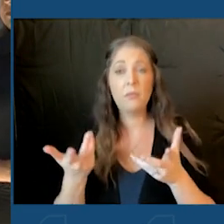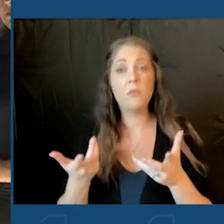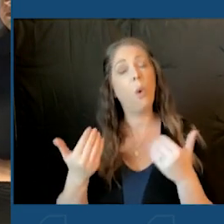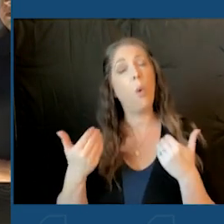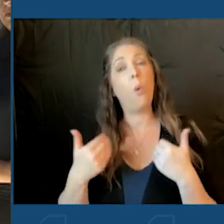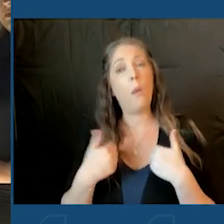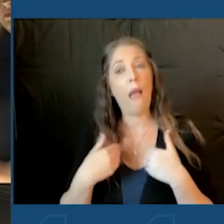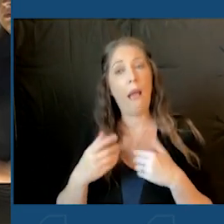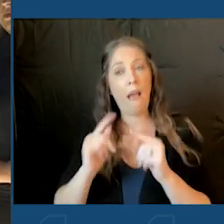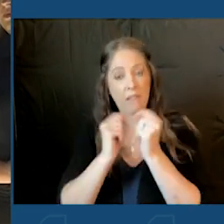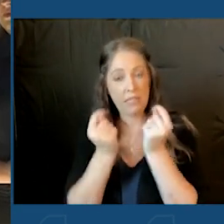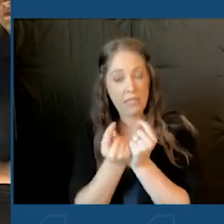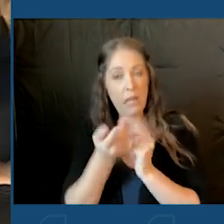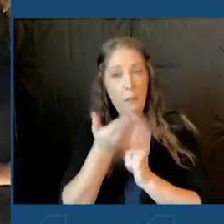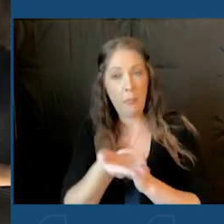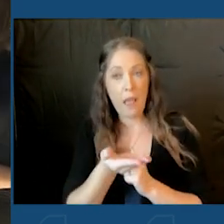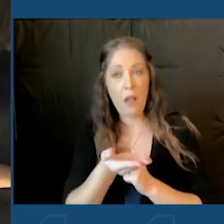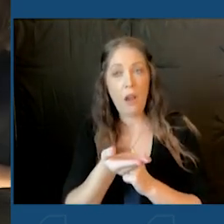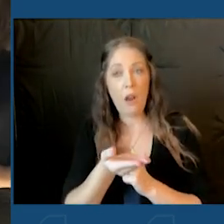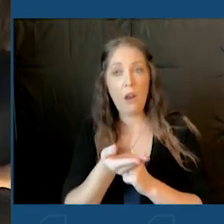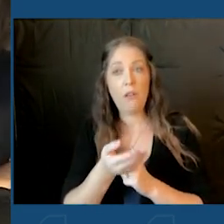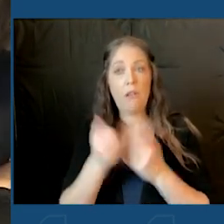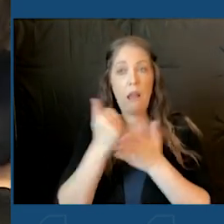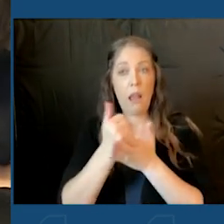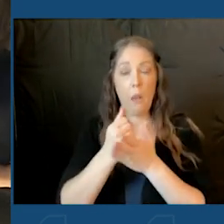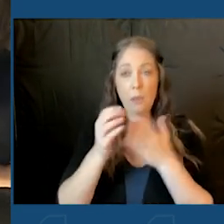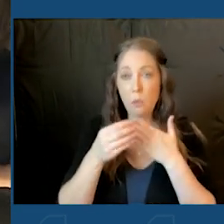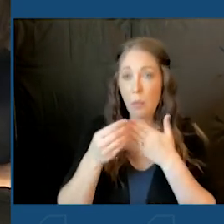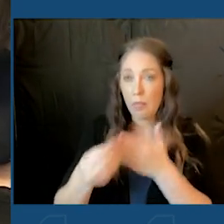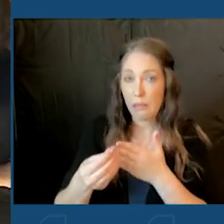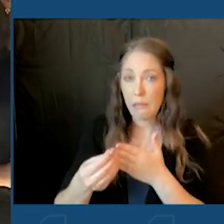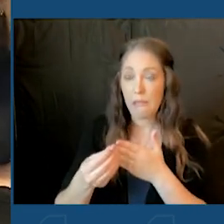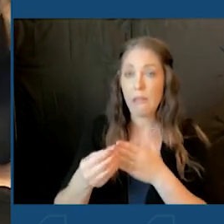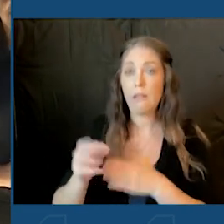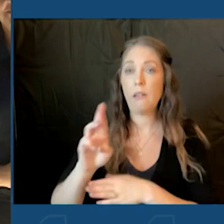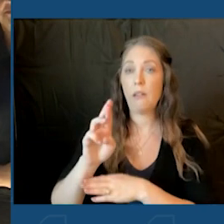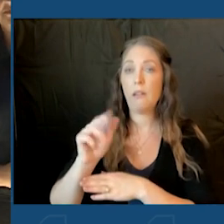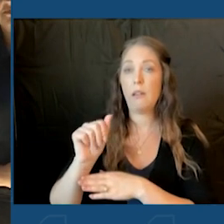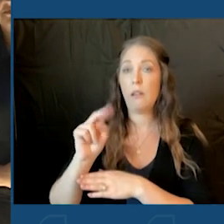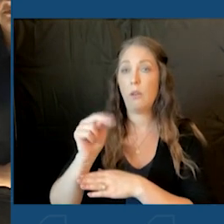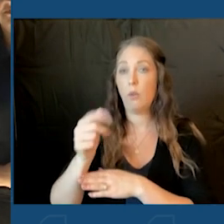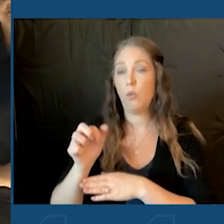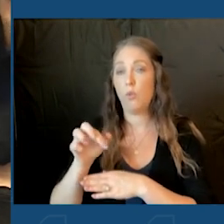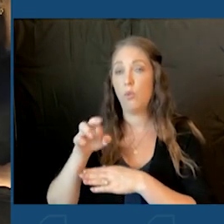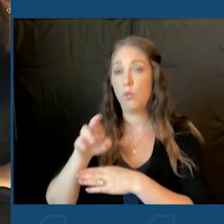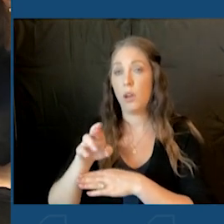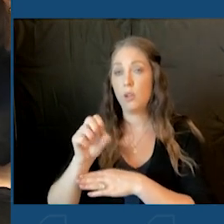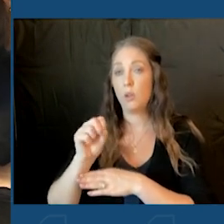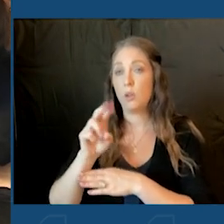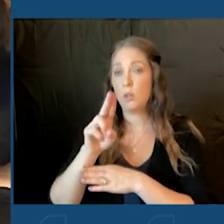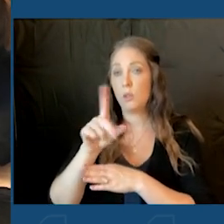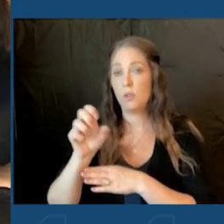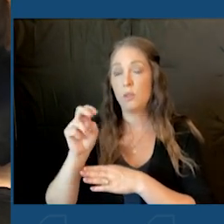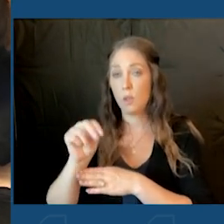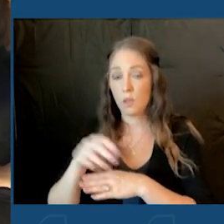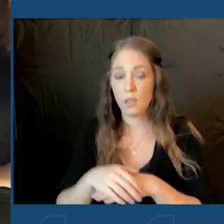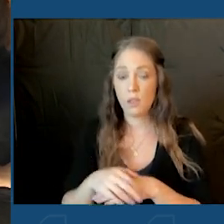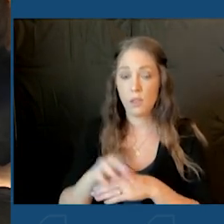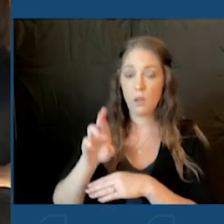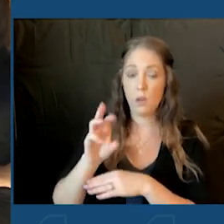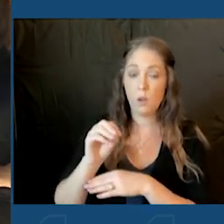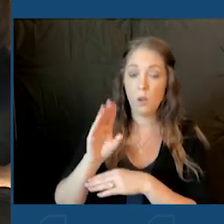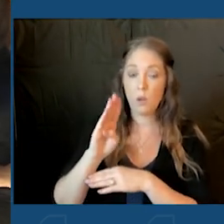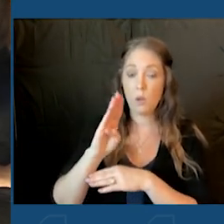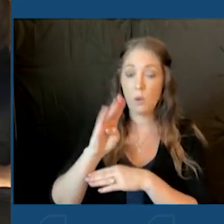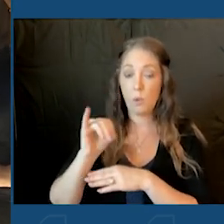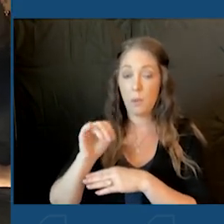this. Ranger Director John Solon, Robbie Mikas, the incident commander. She took me up